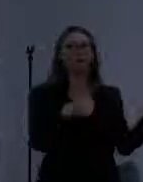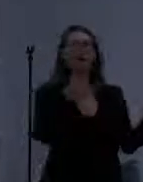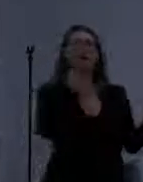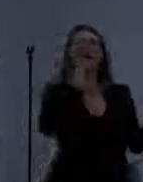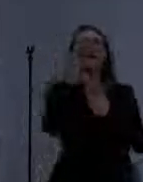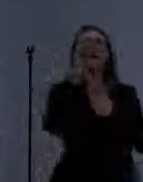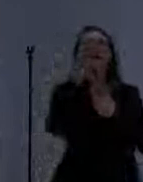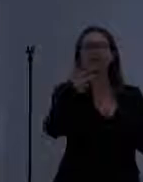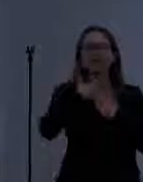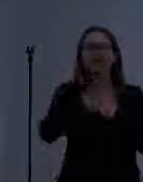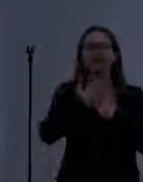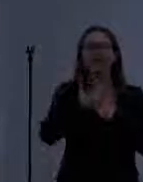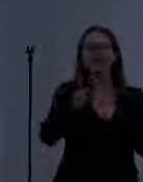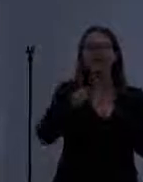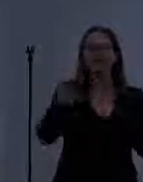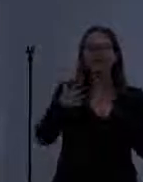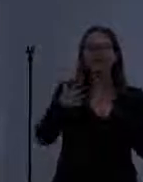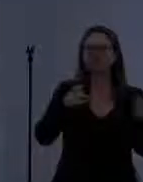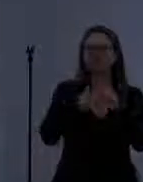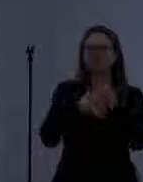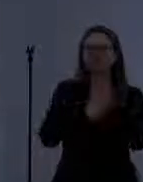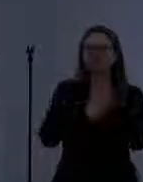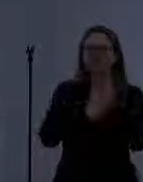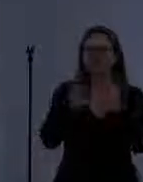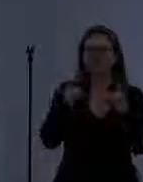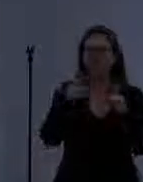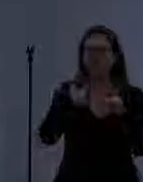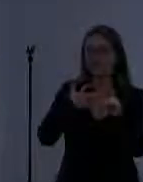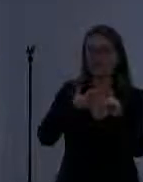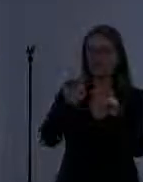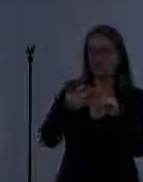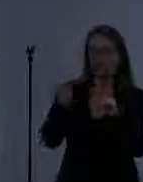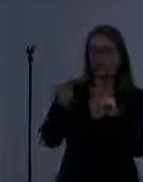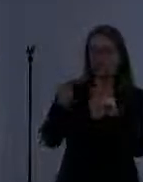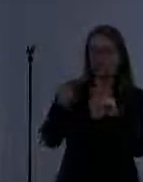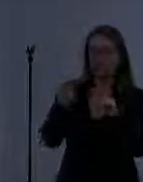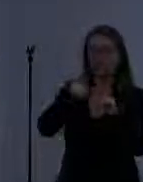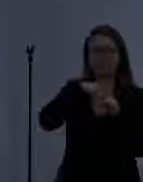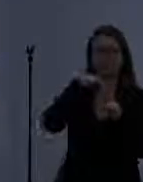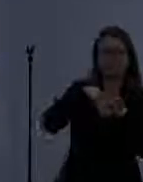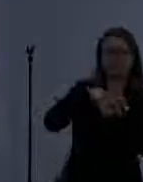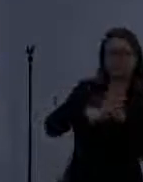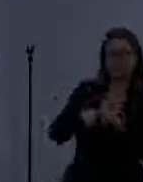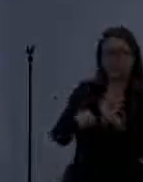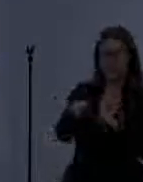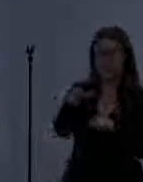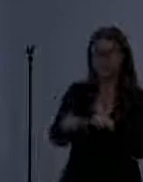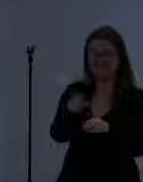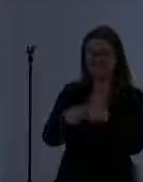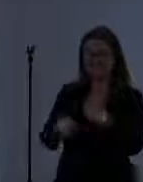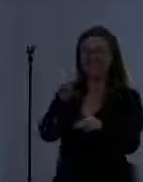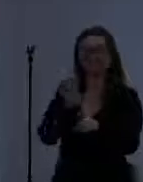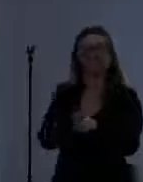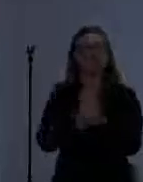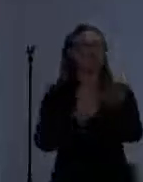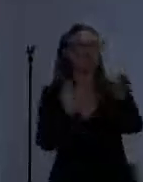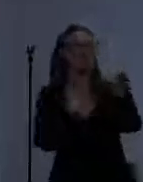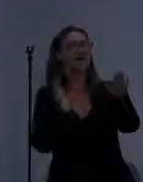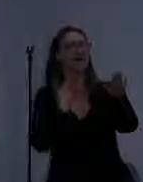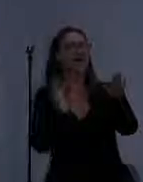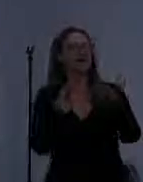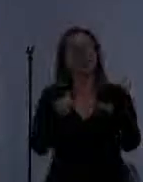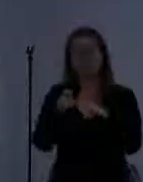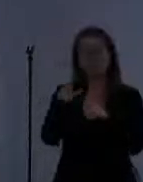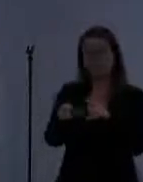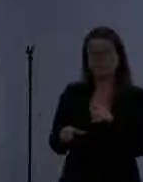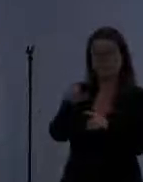to the Commission and we can investigate based on that complaint. It doesn't have to be by the person with the disability. Well, We if don't it have to is, name though, the person of